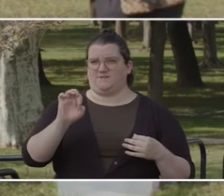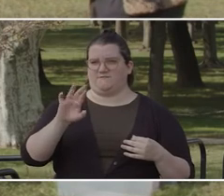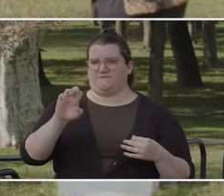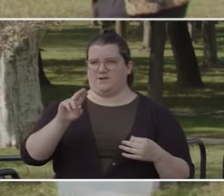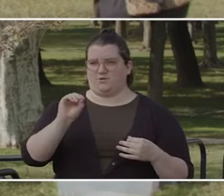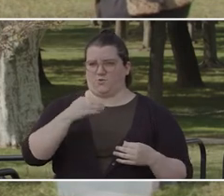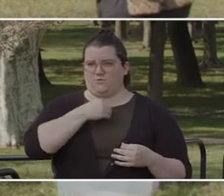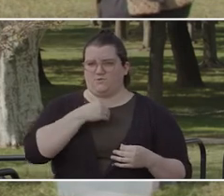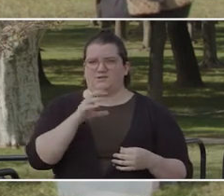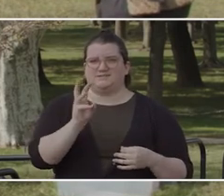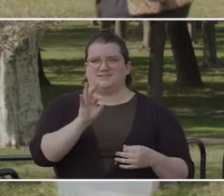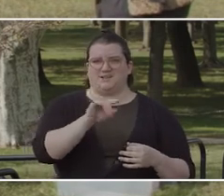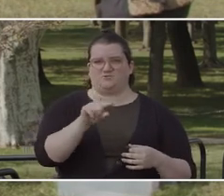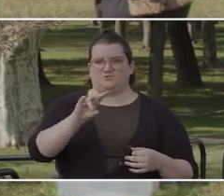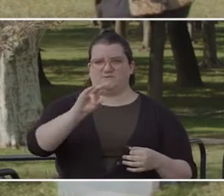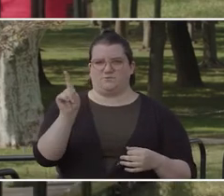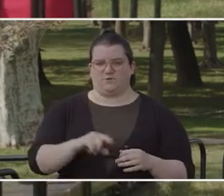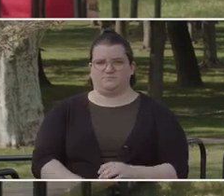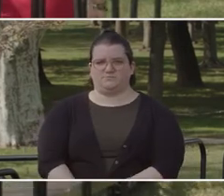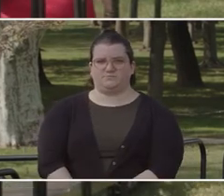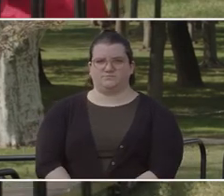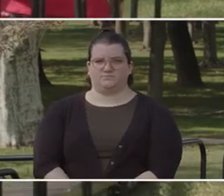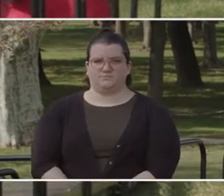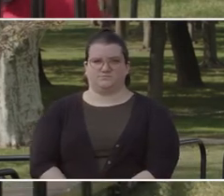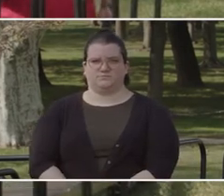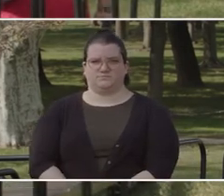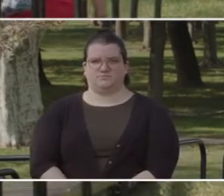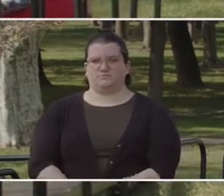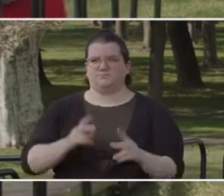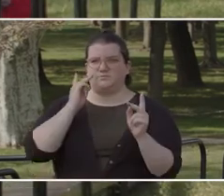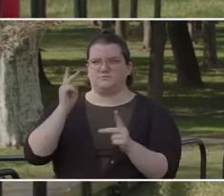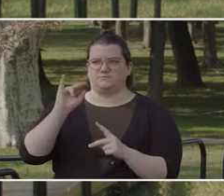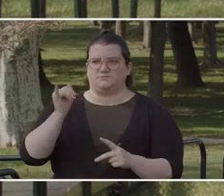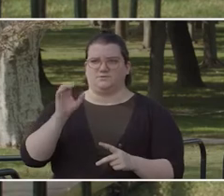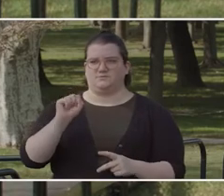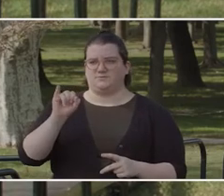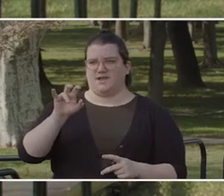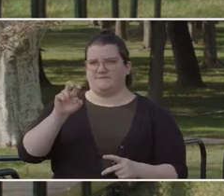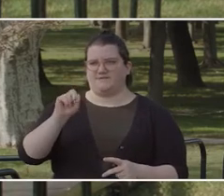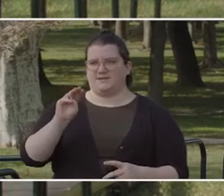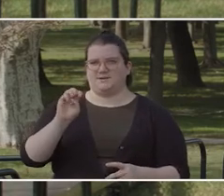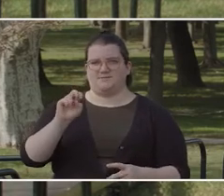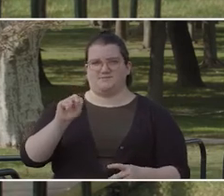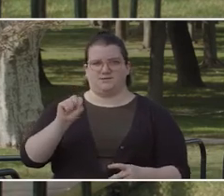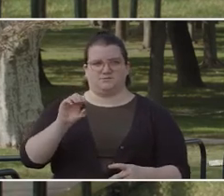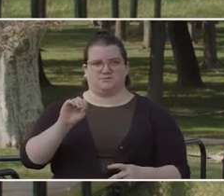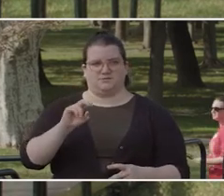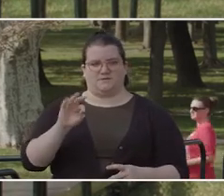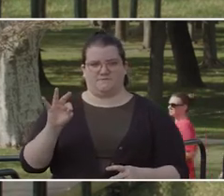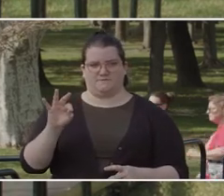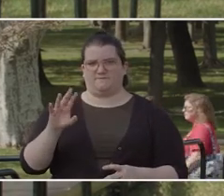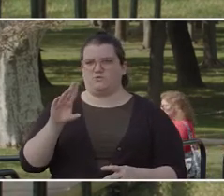Vietnam, 1969-1971. In memory of James Ivan Menzdoff, United States